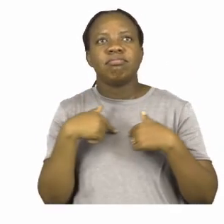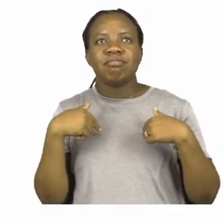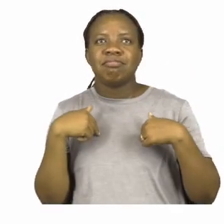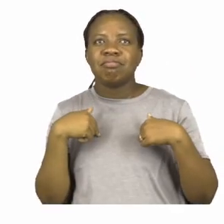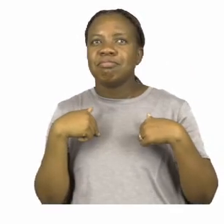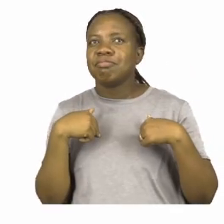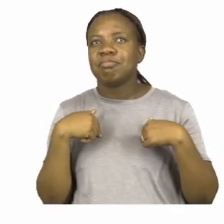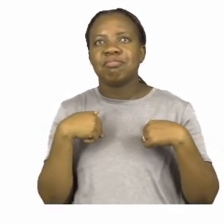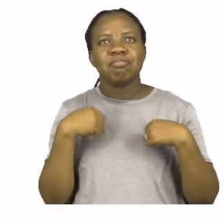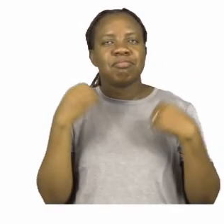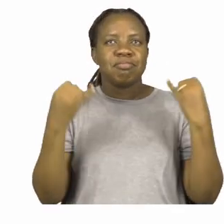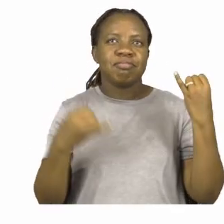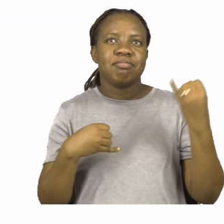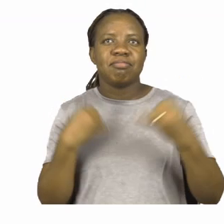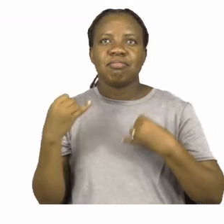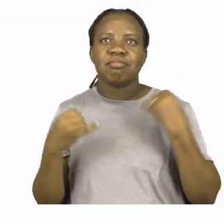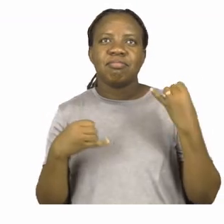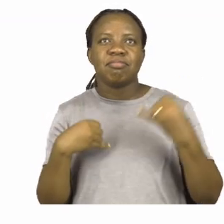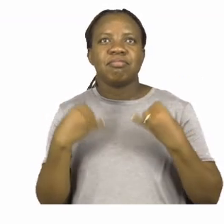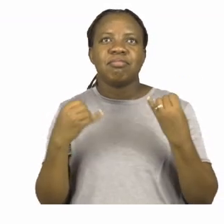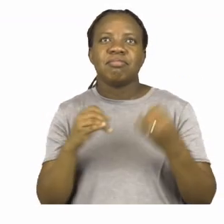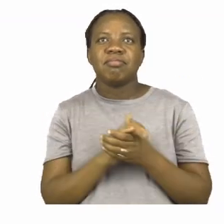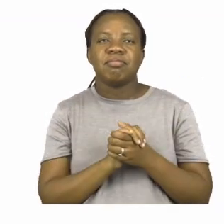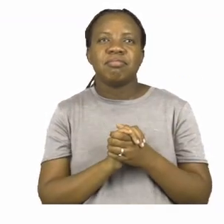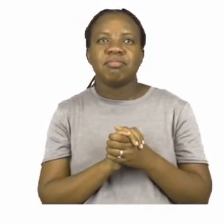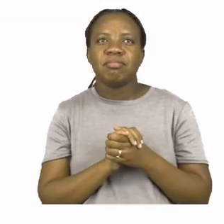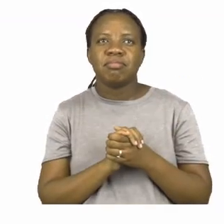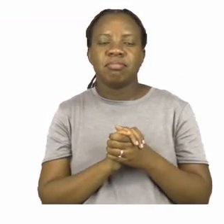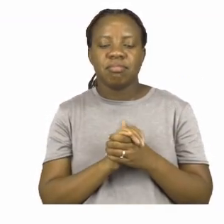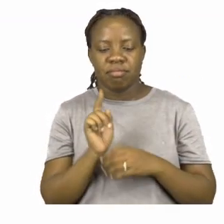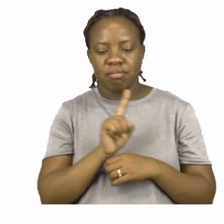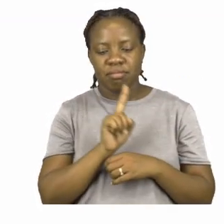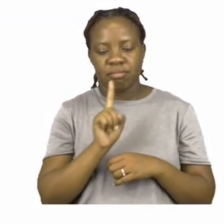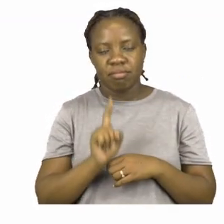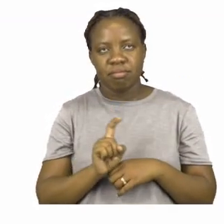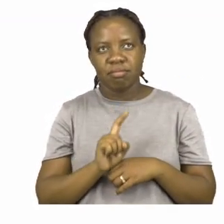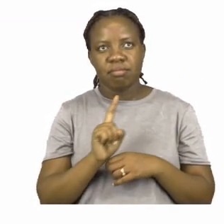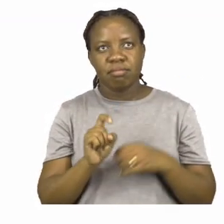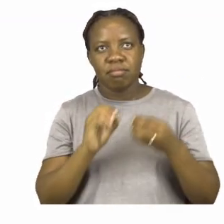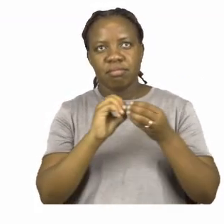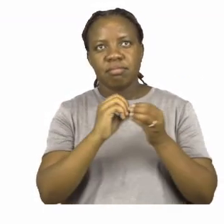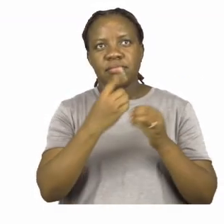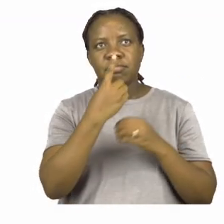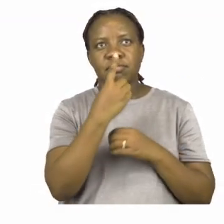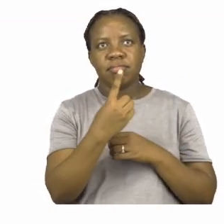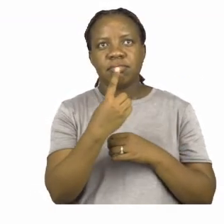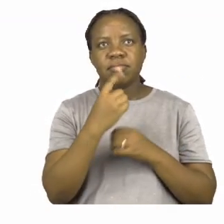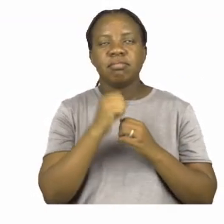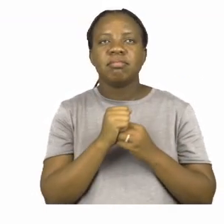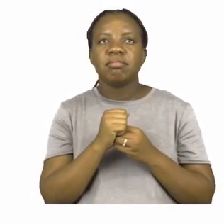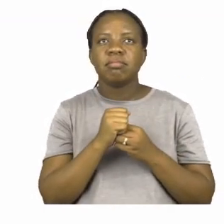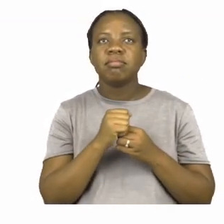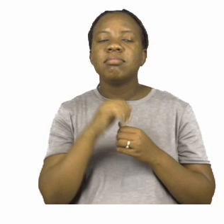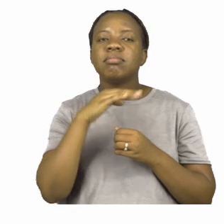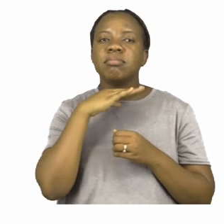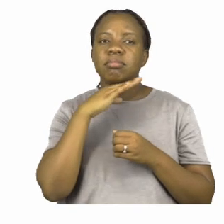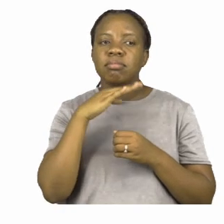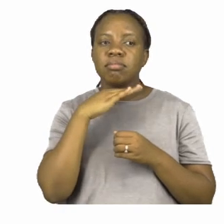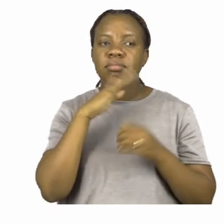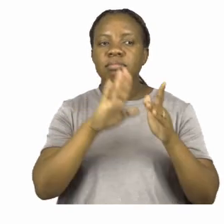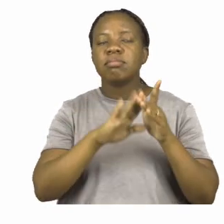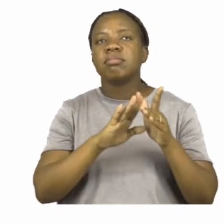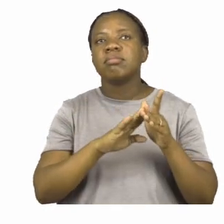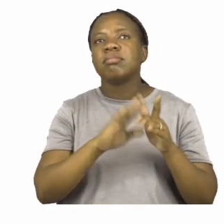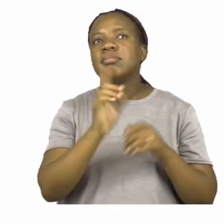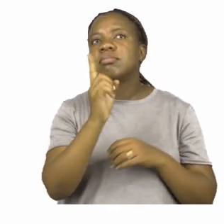fun. Now let's have a look at the questions. Number 1. What is the story